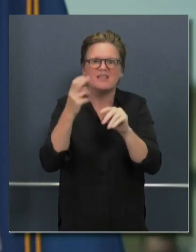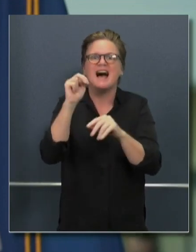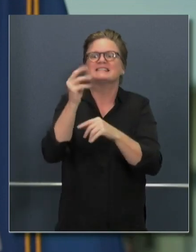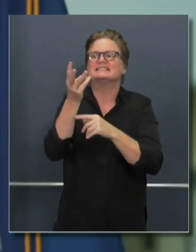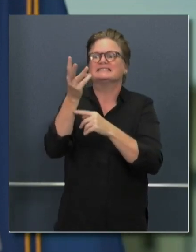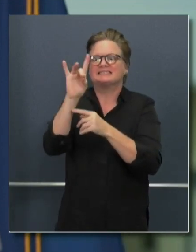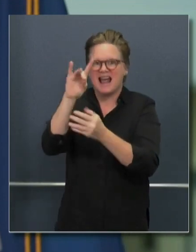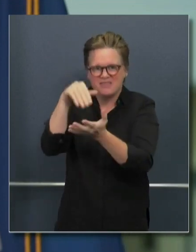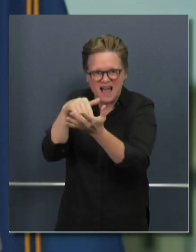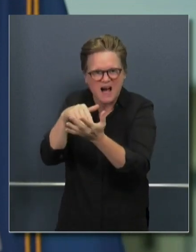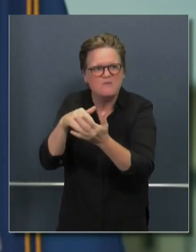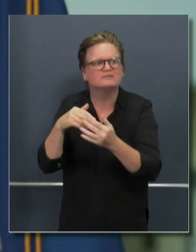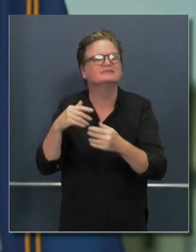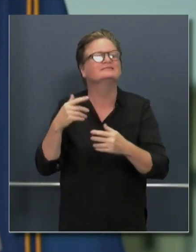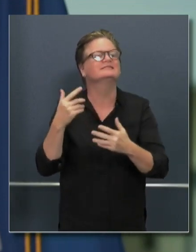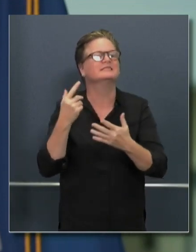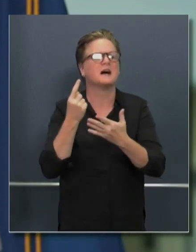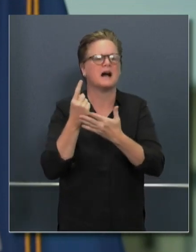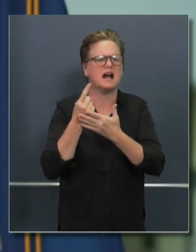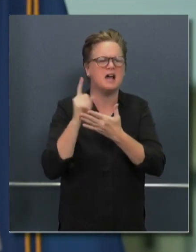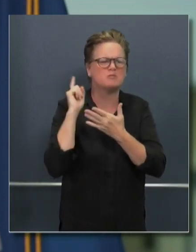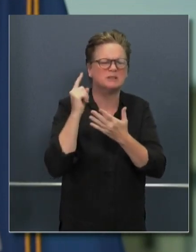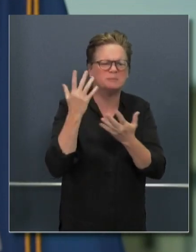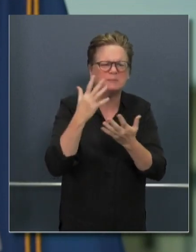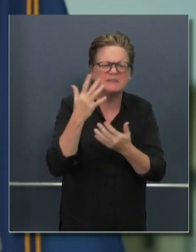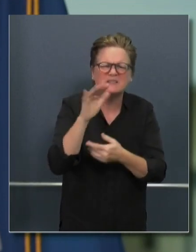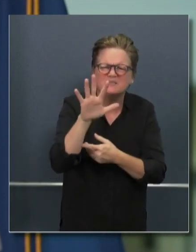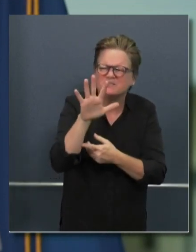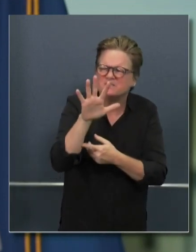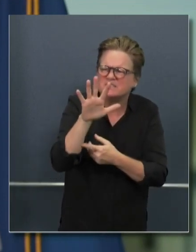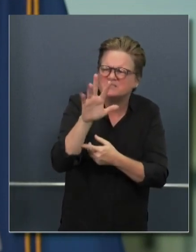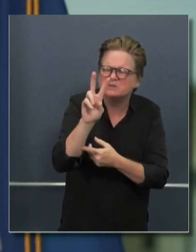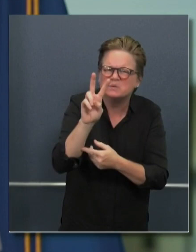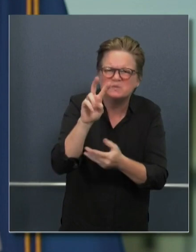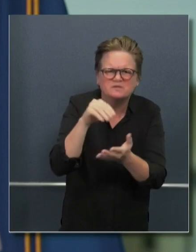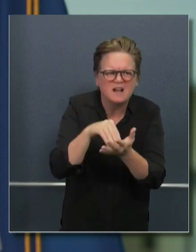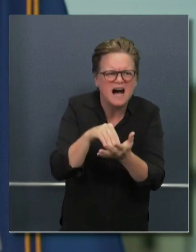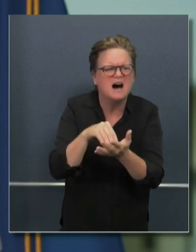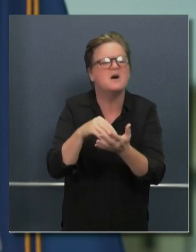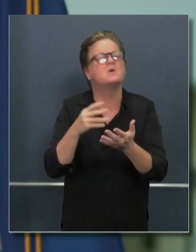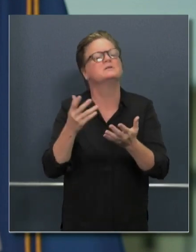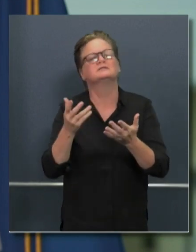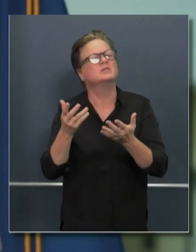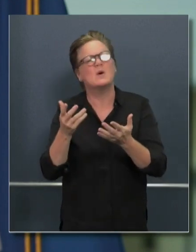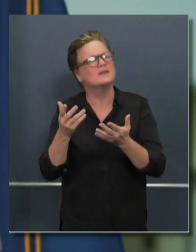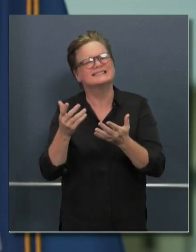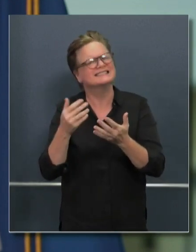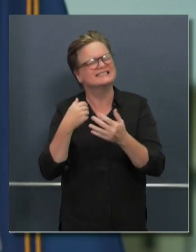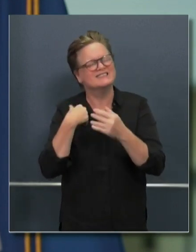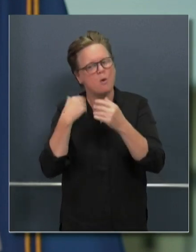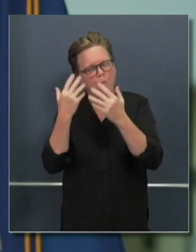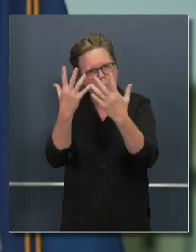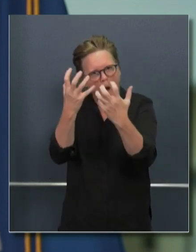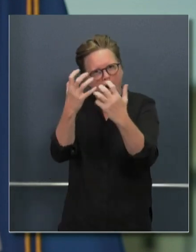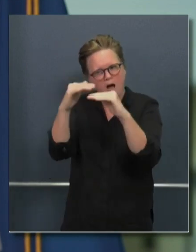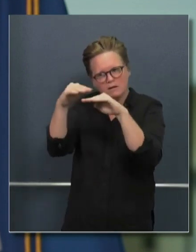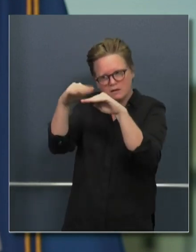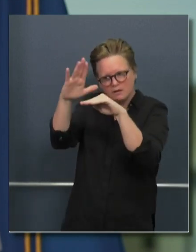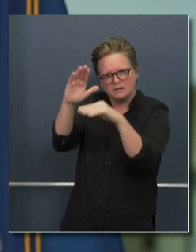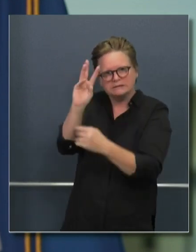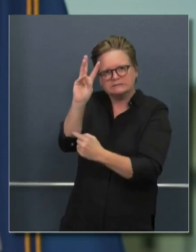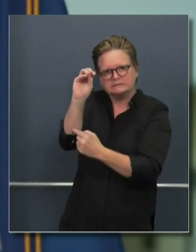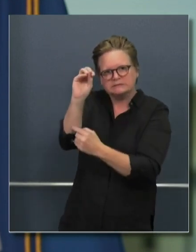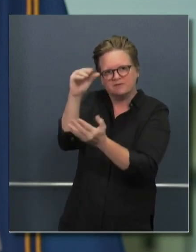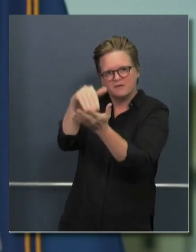55,000 tests. So it's certainly true we could do more on the testing. You saw the slide specific to your inquiry as it relates to contact